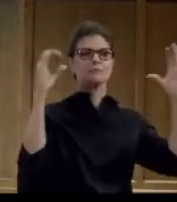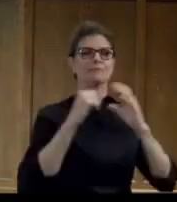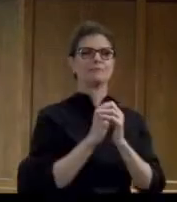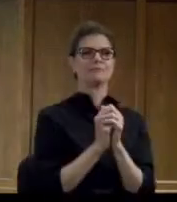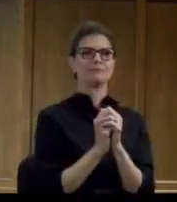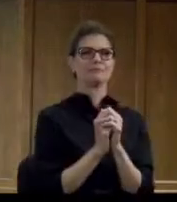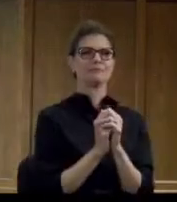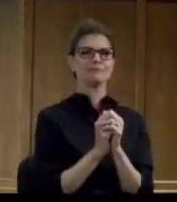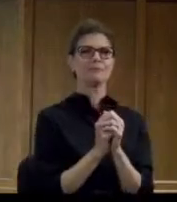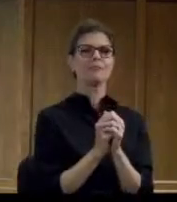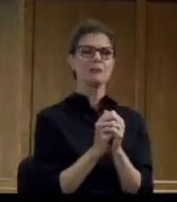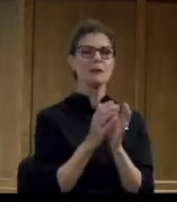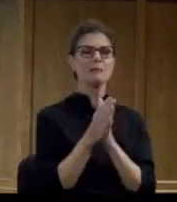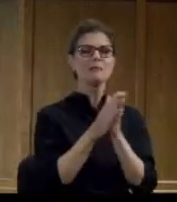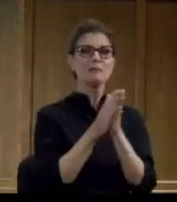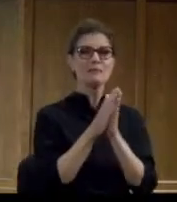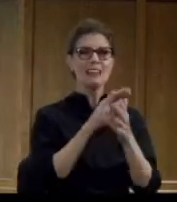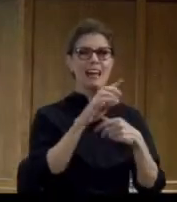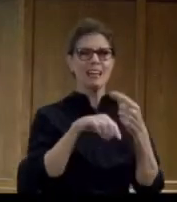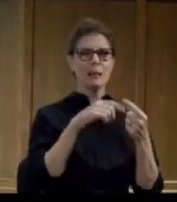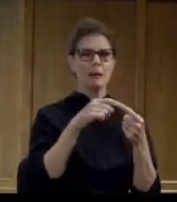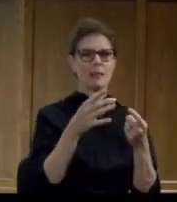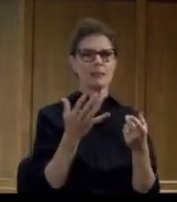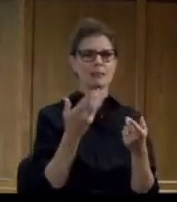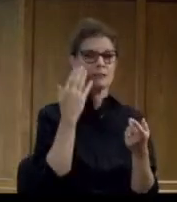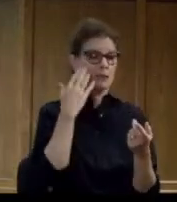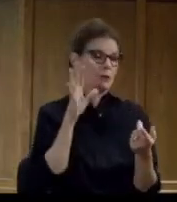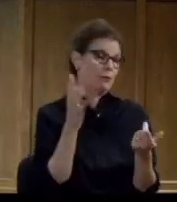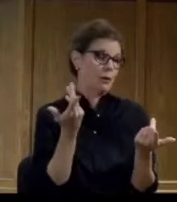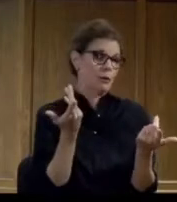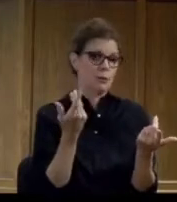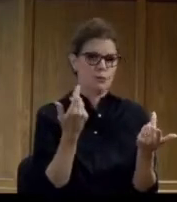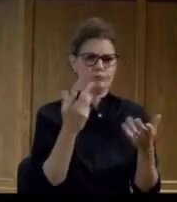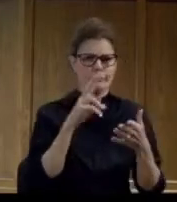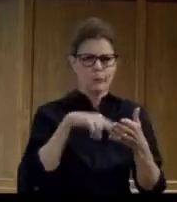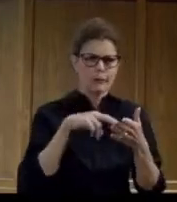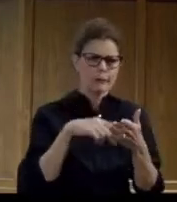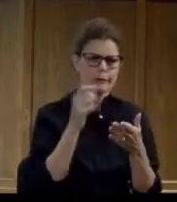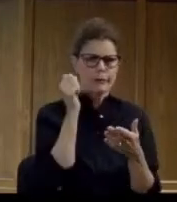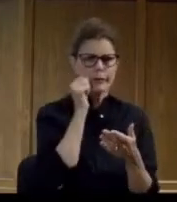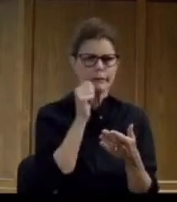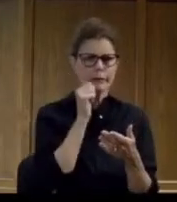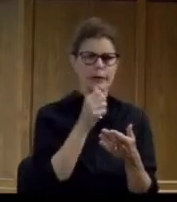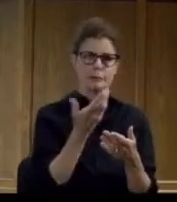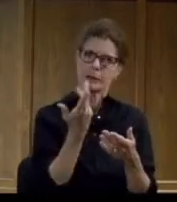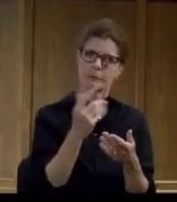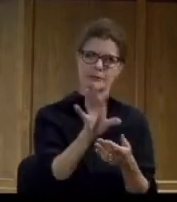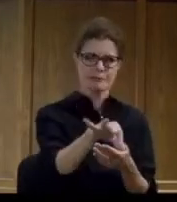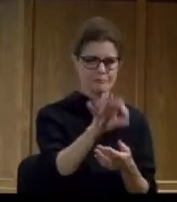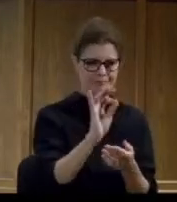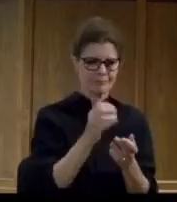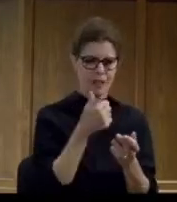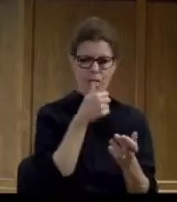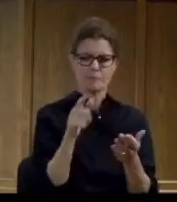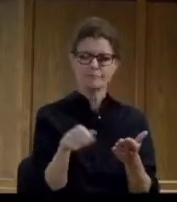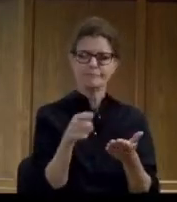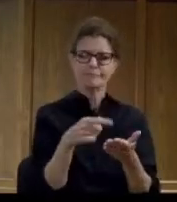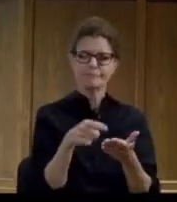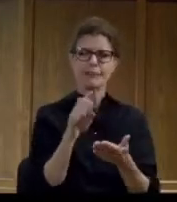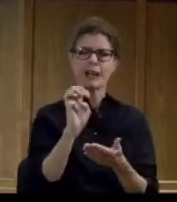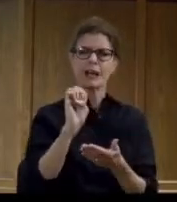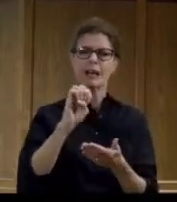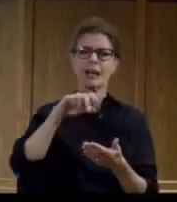I'm really excited about the series. If you don't really know what to be reading in your daily Bible reading, you might pick up the book of Ephesians and start reading some of